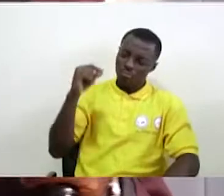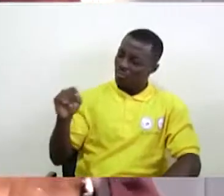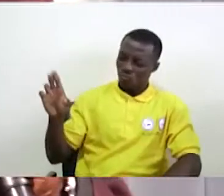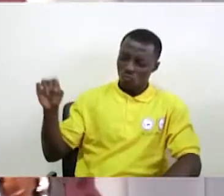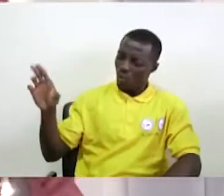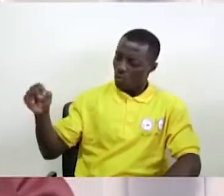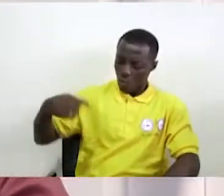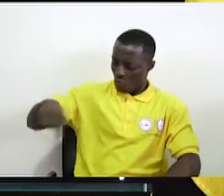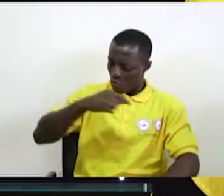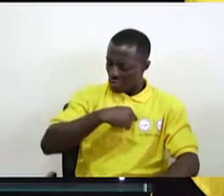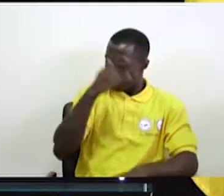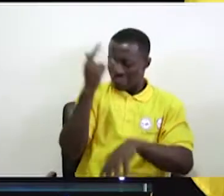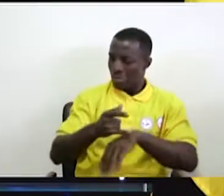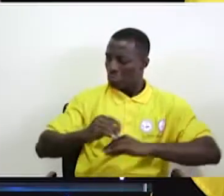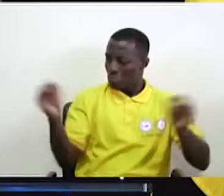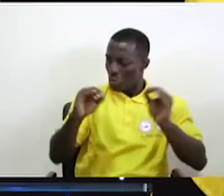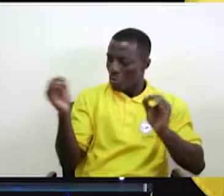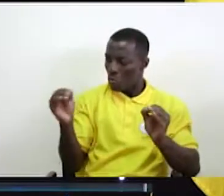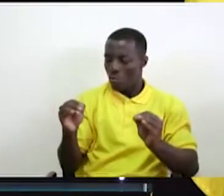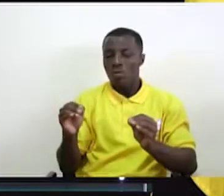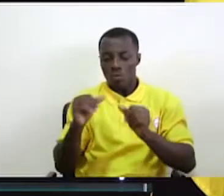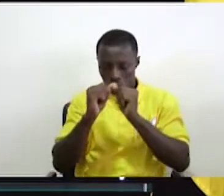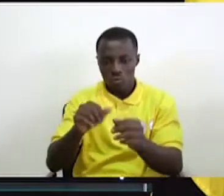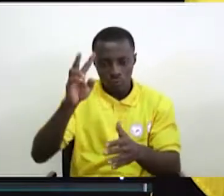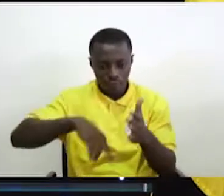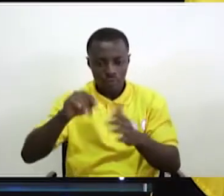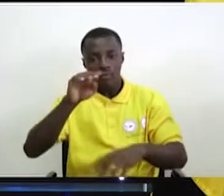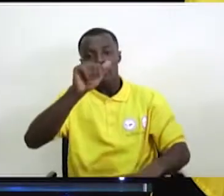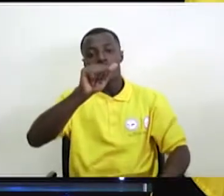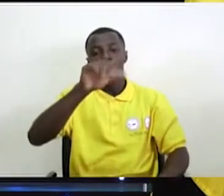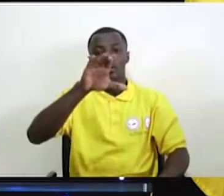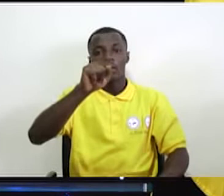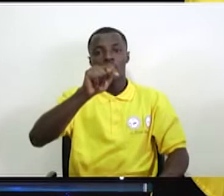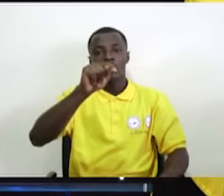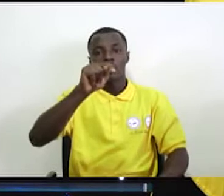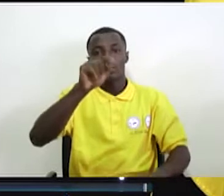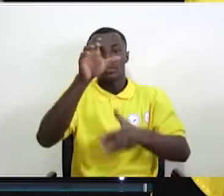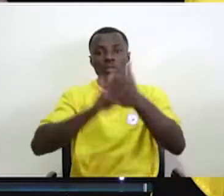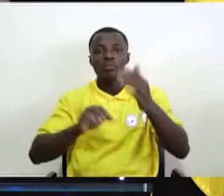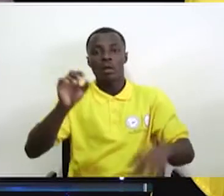moye na muntie mi. Now Acts chapter 2. Asmafo nyuma na itimi enu. I'll read